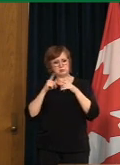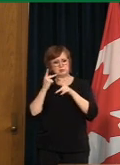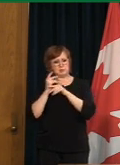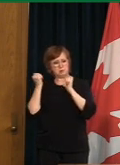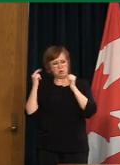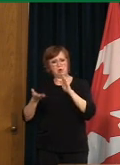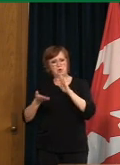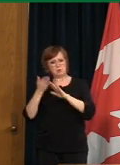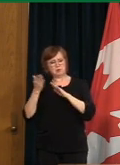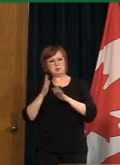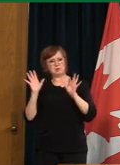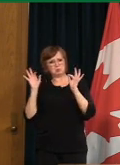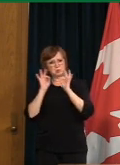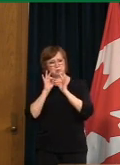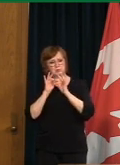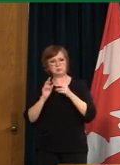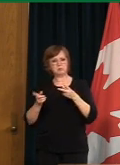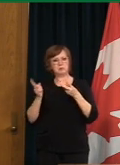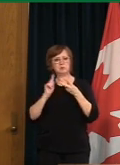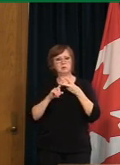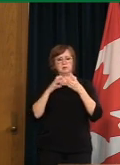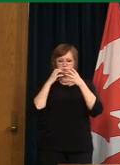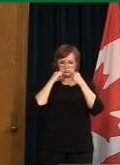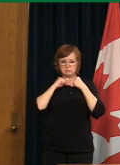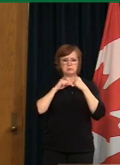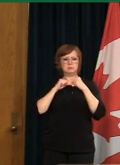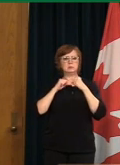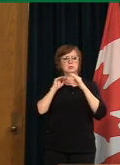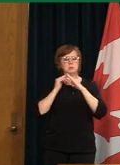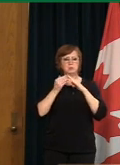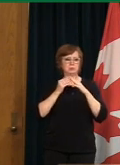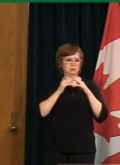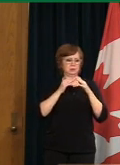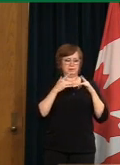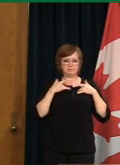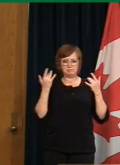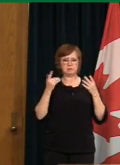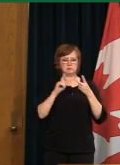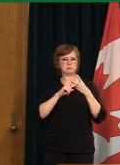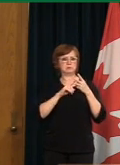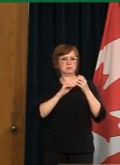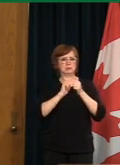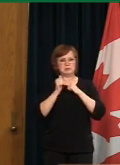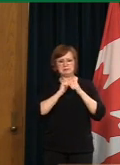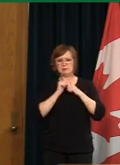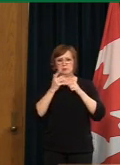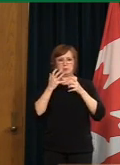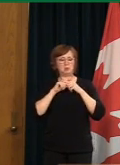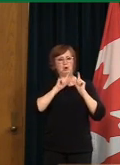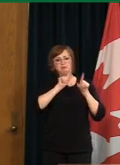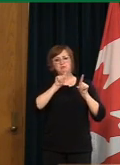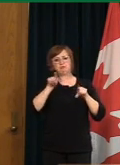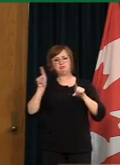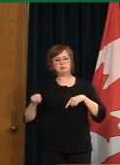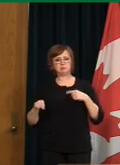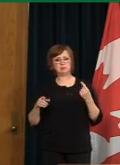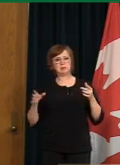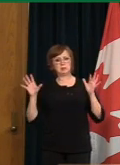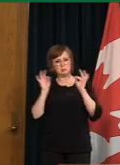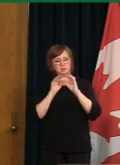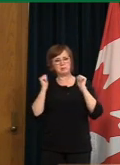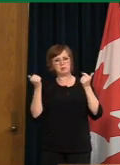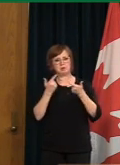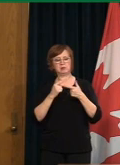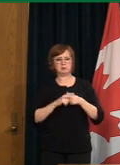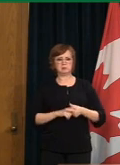to, in some way, shape, or form, preserve the community activities, athletics, and events that we all want to attend, that I would say,